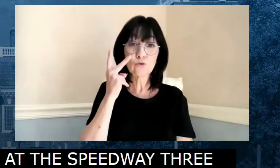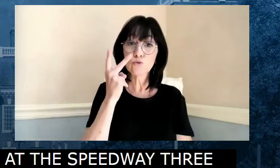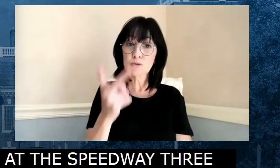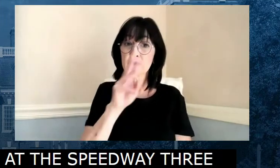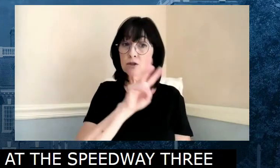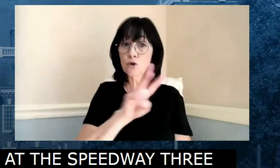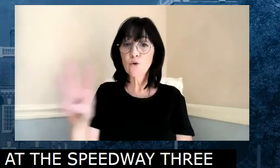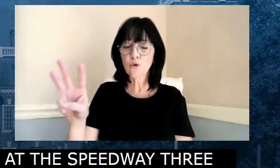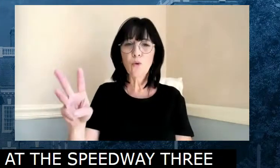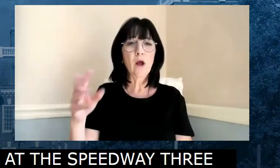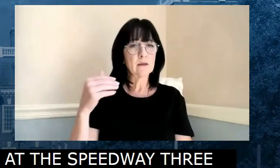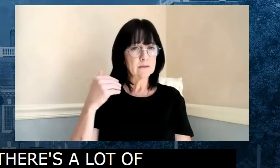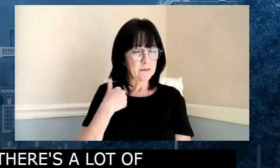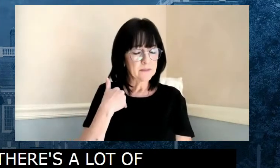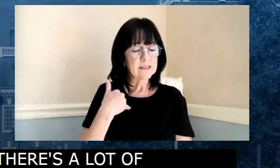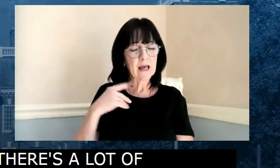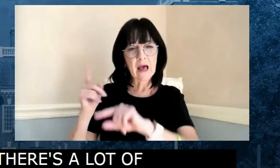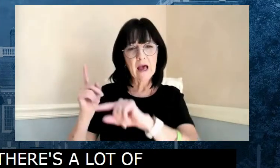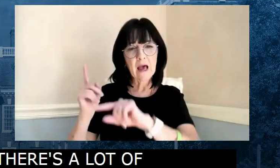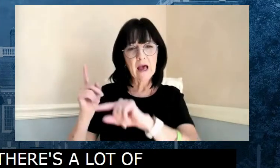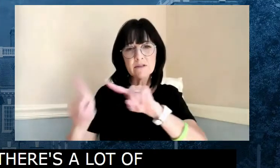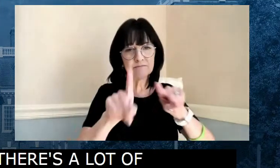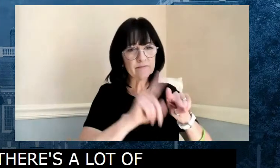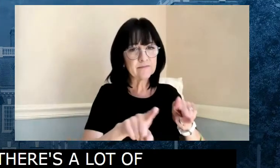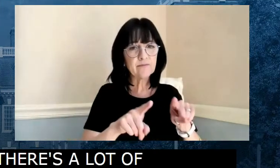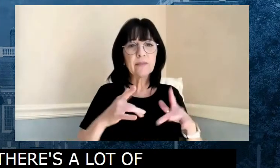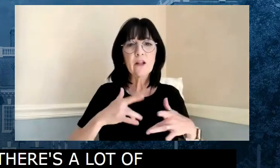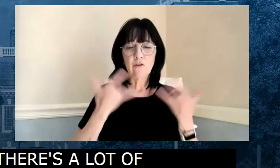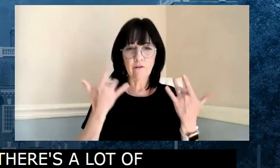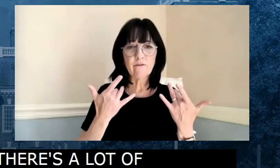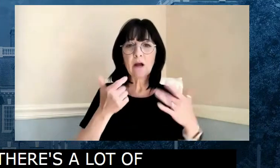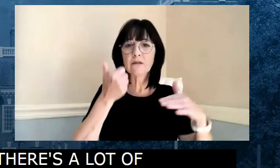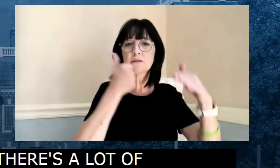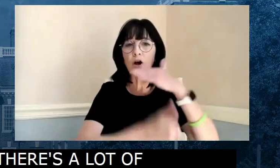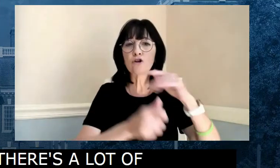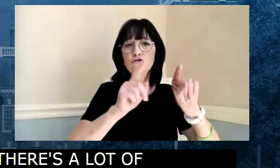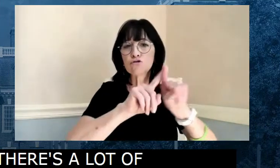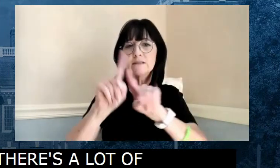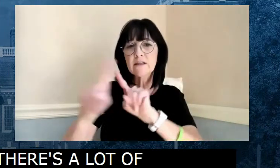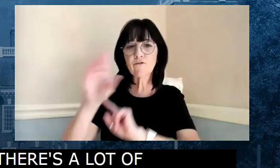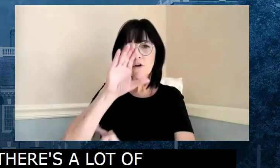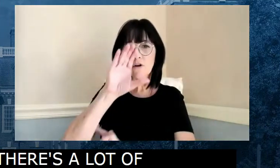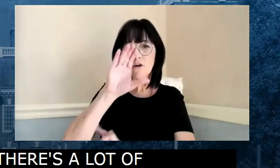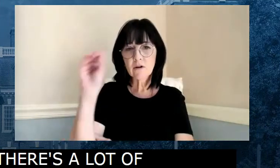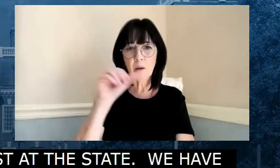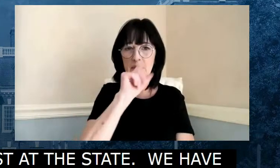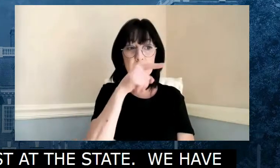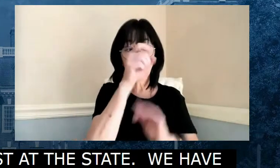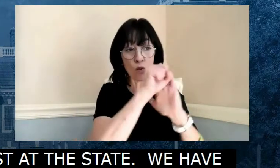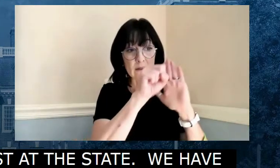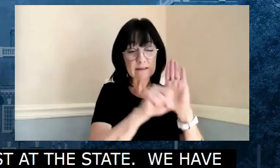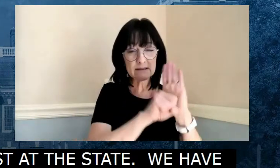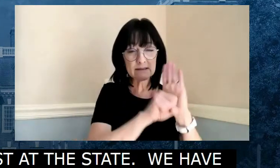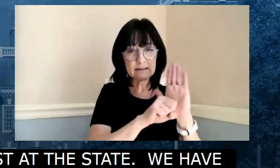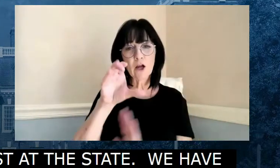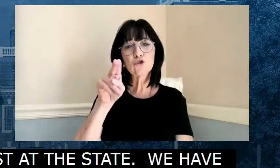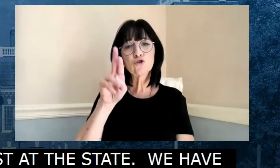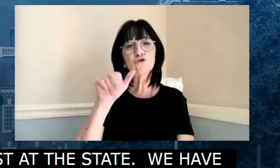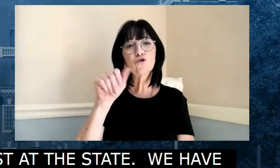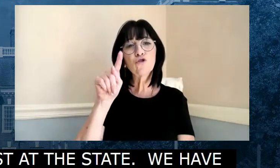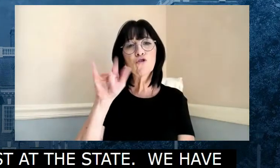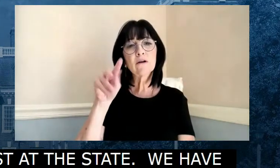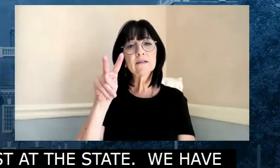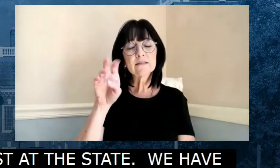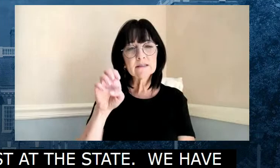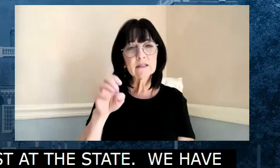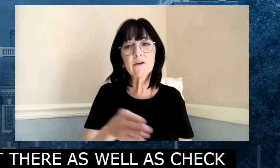events, not just that the state is doing. We have Curative, we have other partners that are getting out there, as well as check with your school districts. There's